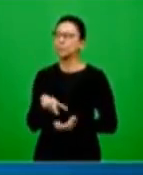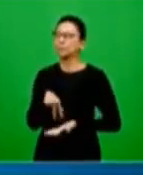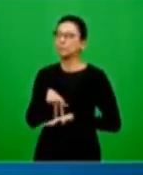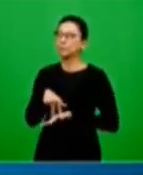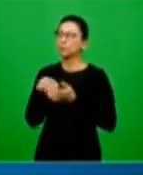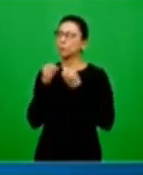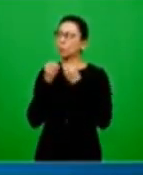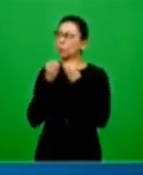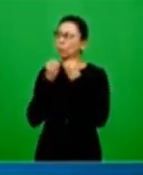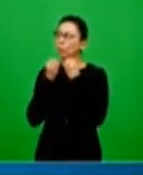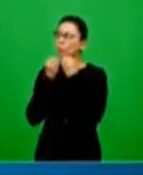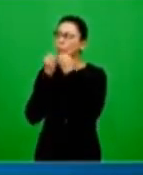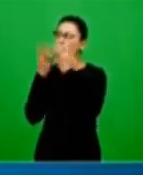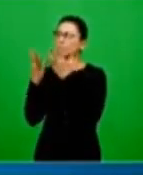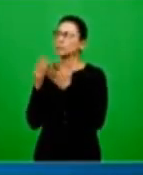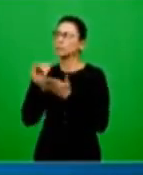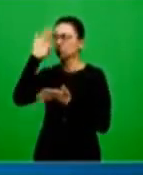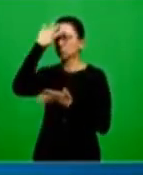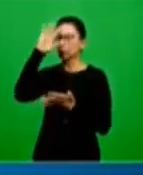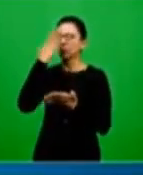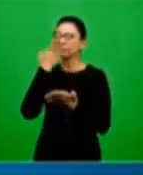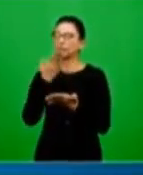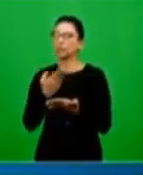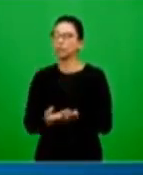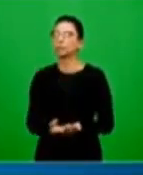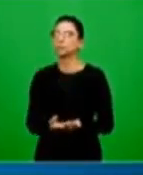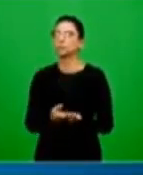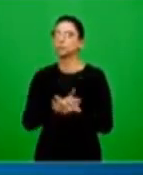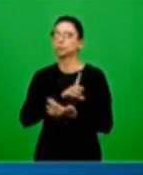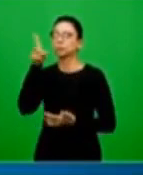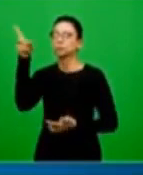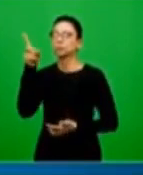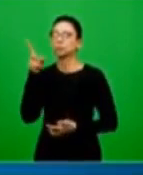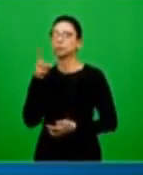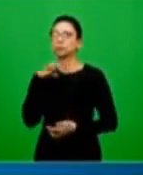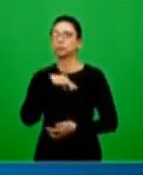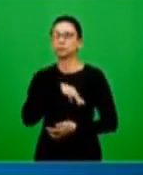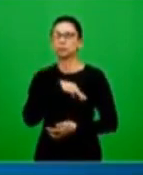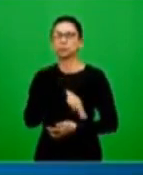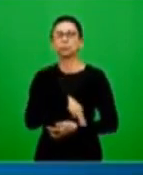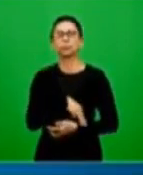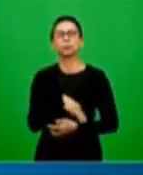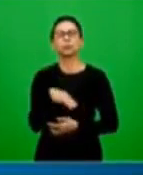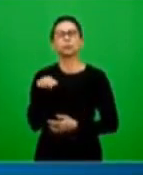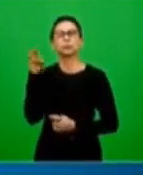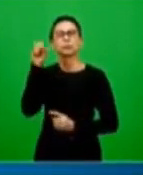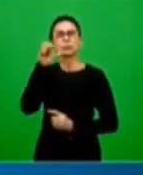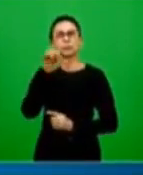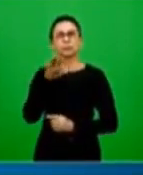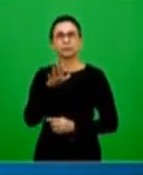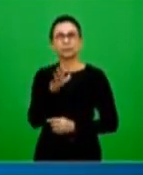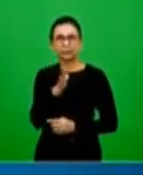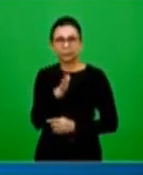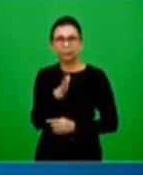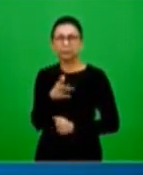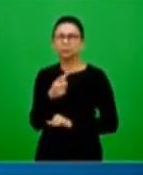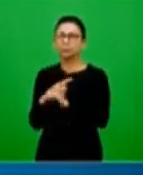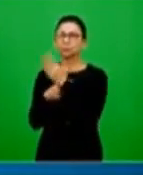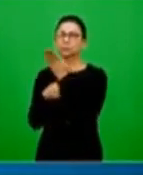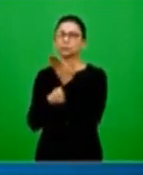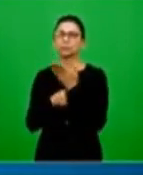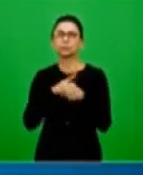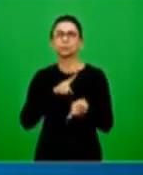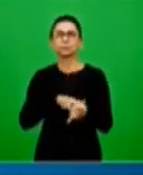Let us then approach God's throne of grace with confidence, so that we may receive mercy and